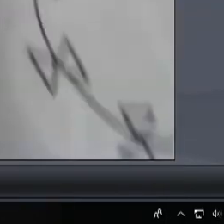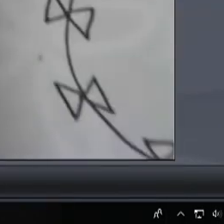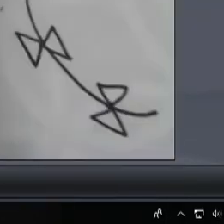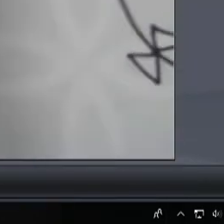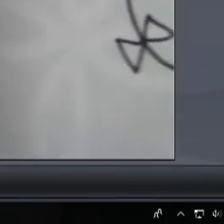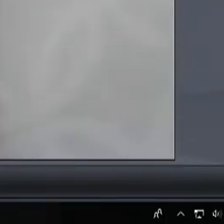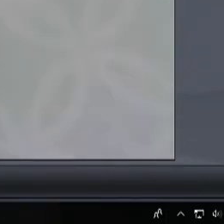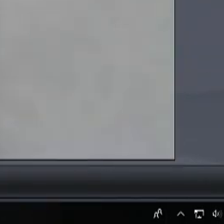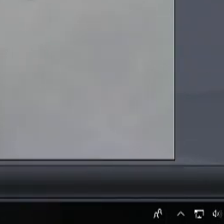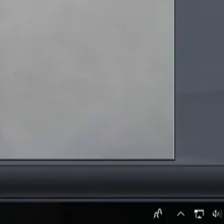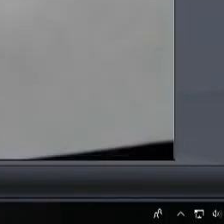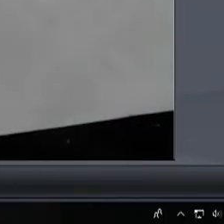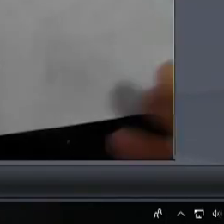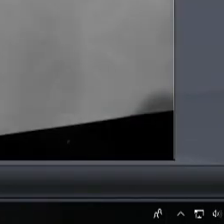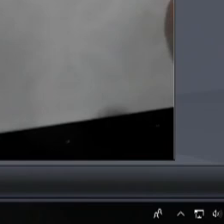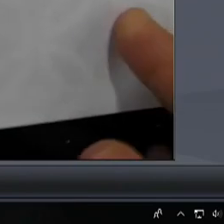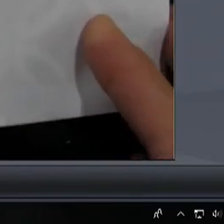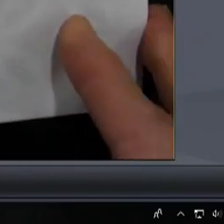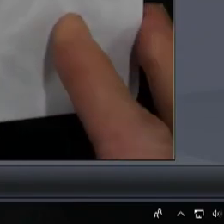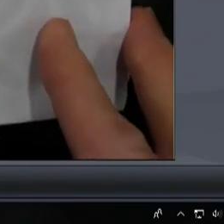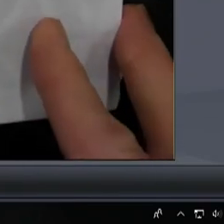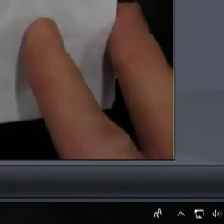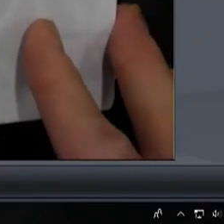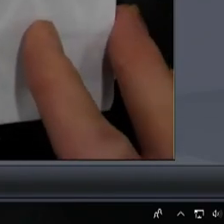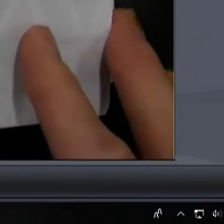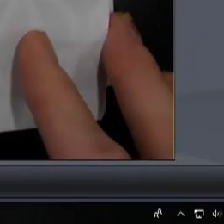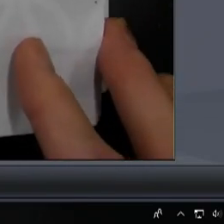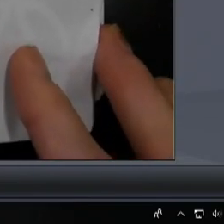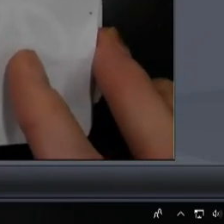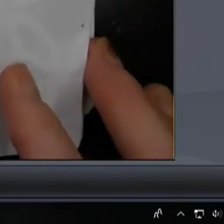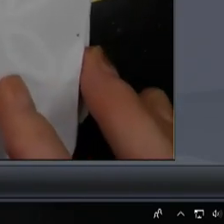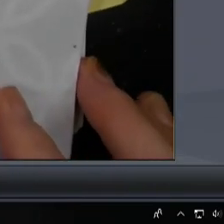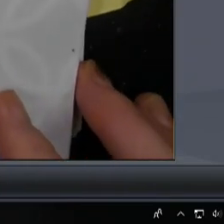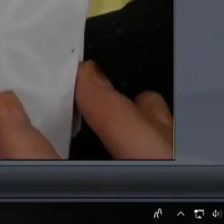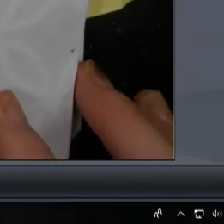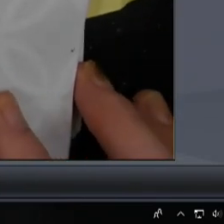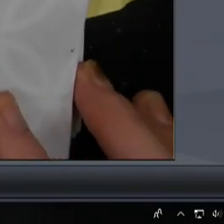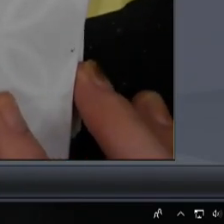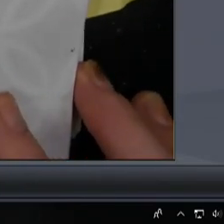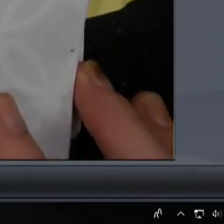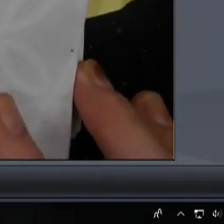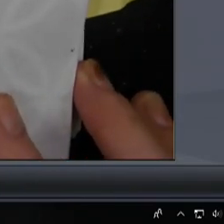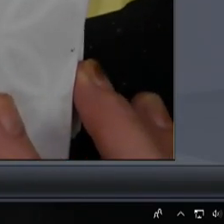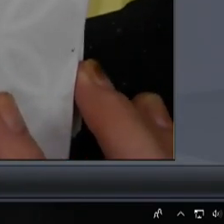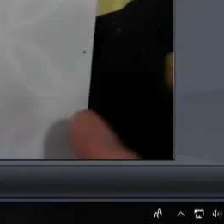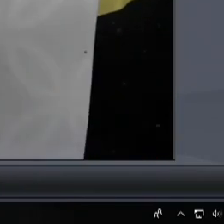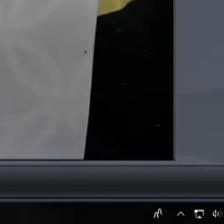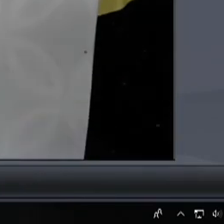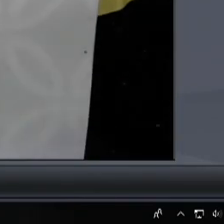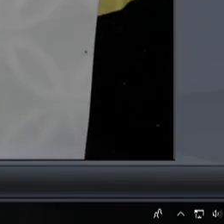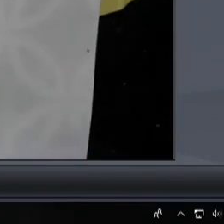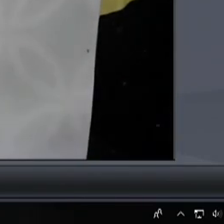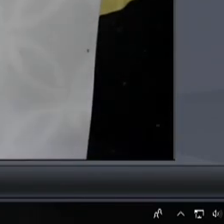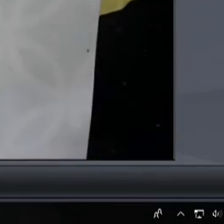here. This is the same picture, just done a little differently. This is by Jamie.